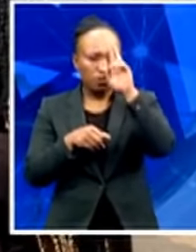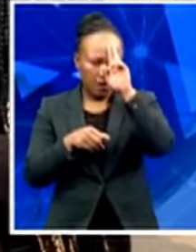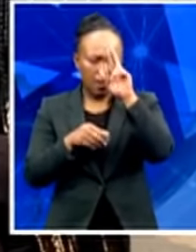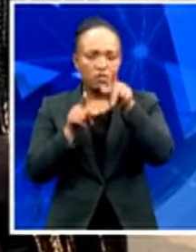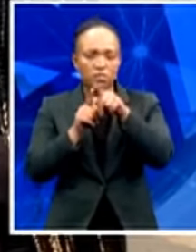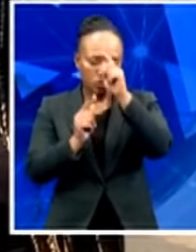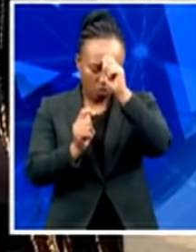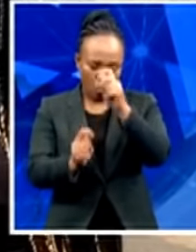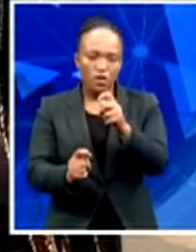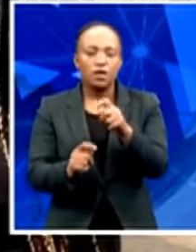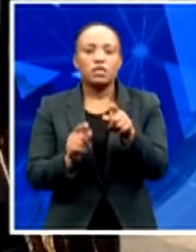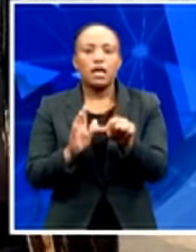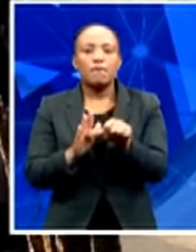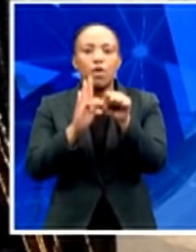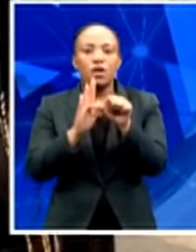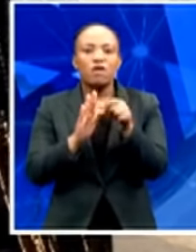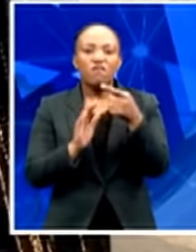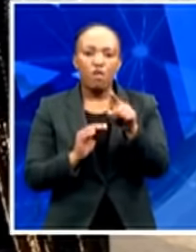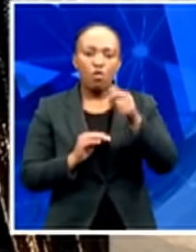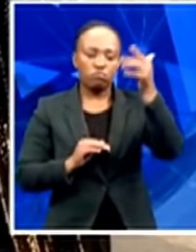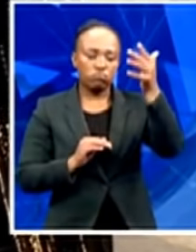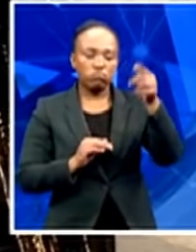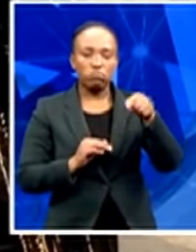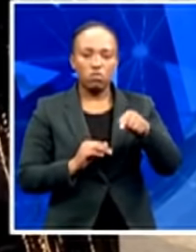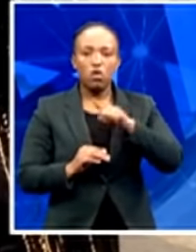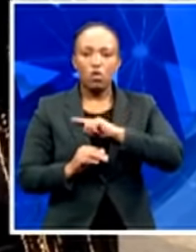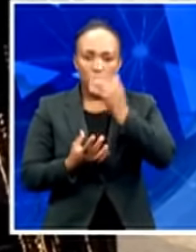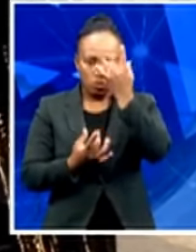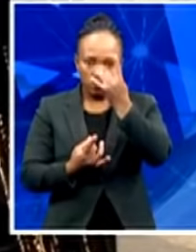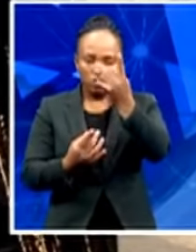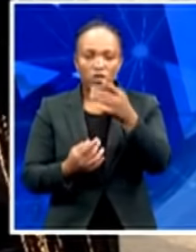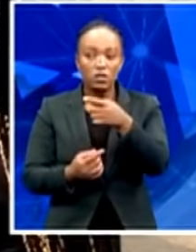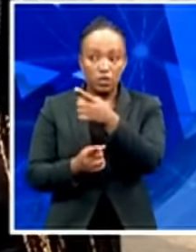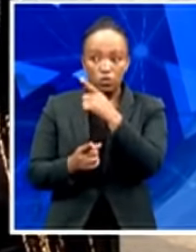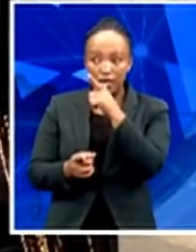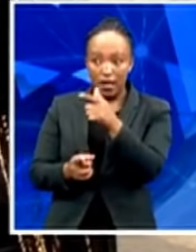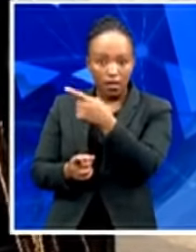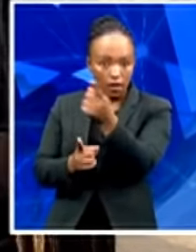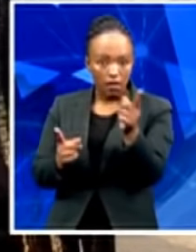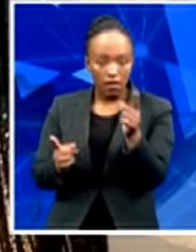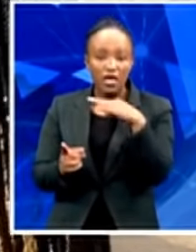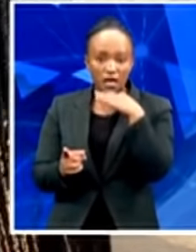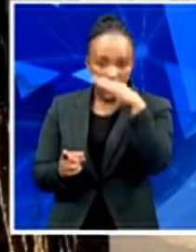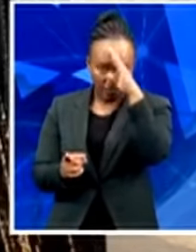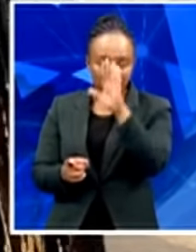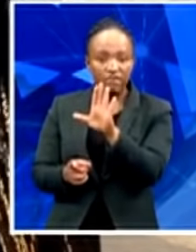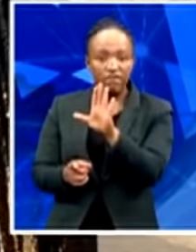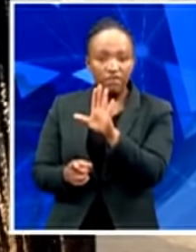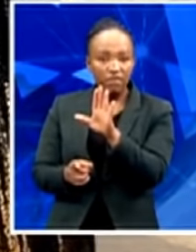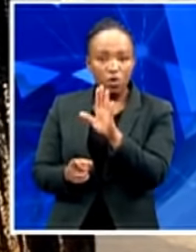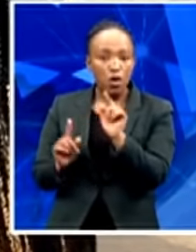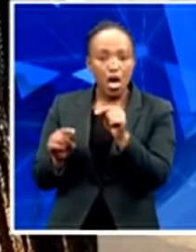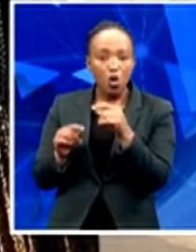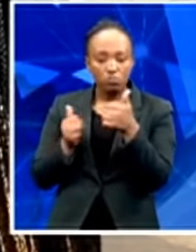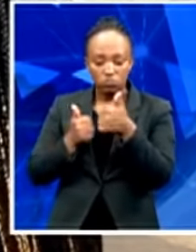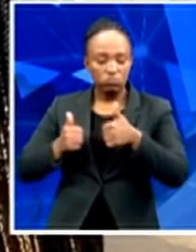address, we are here to tell these ones around here that enough is enough, and we are not going to sit around the table with them. If they want to bring violence, they must